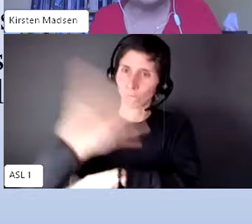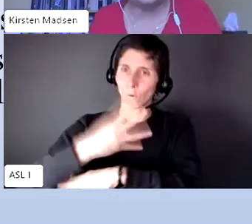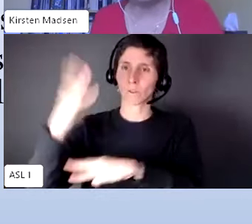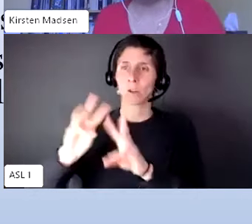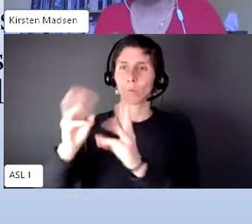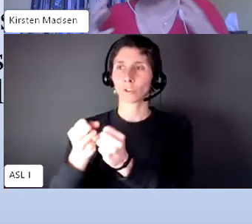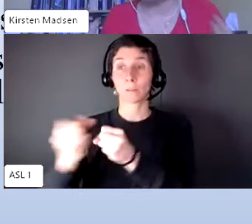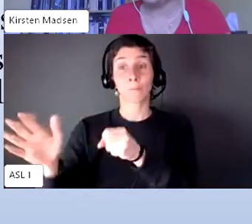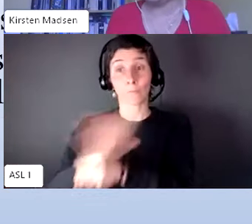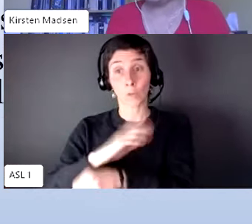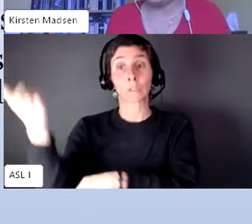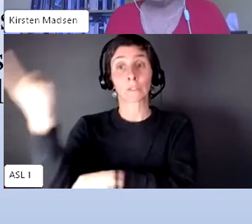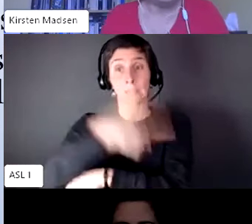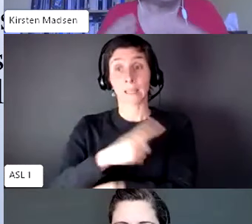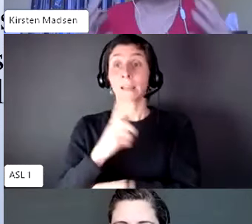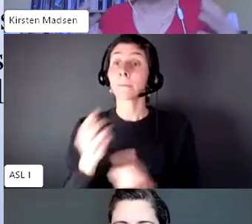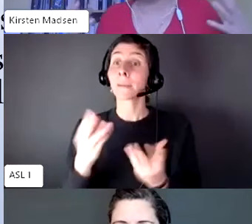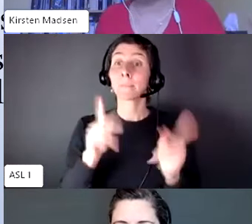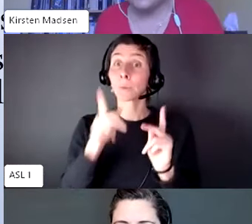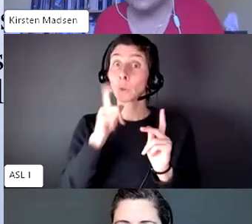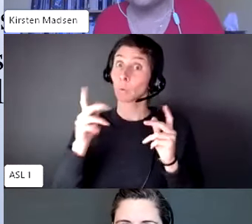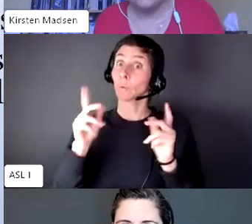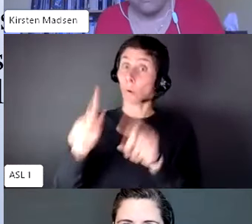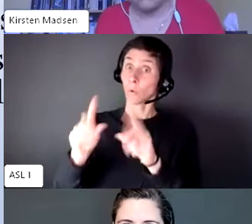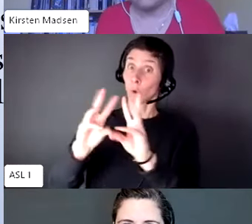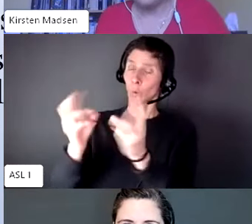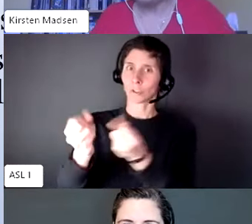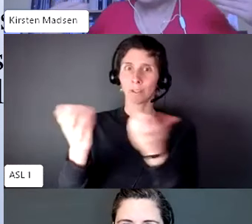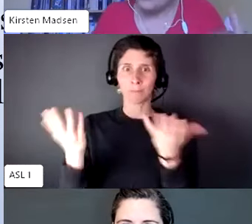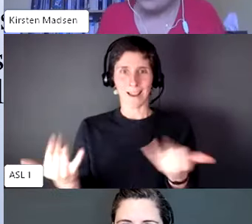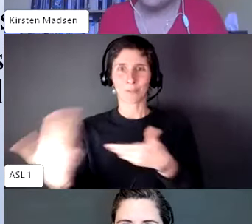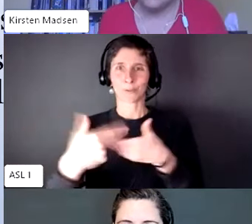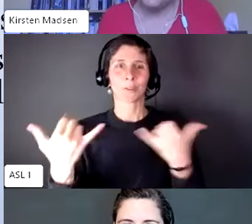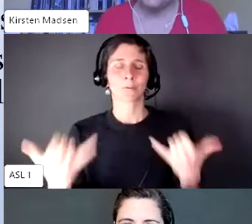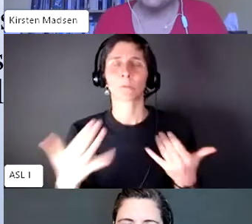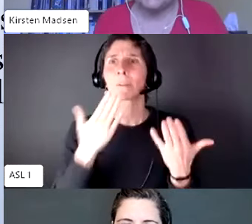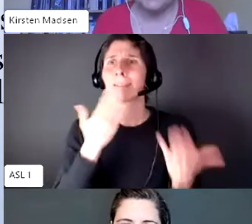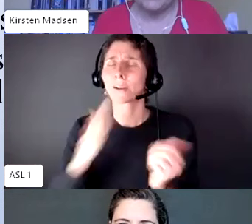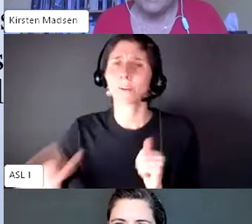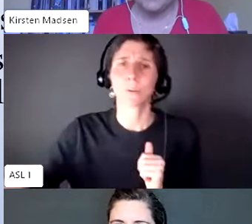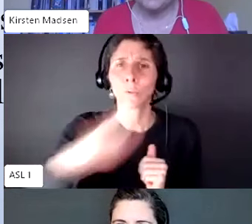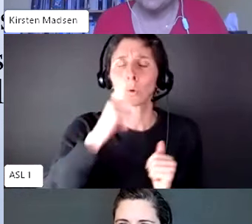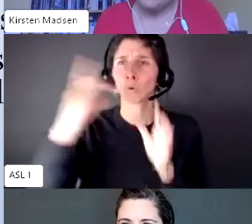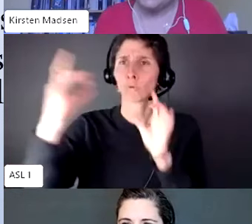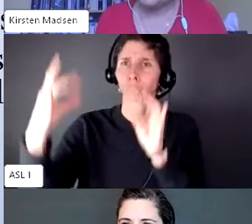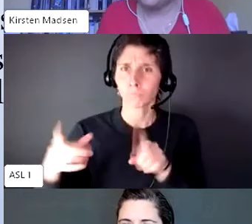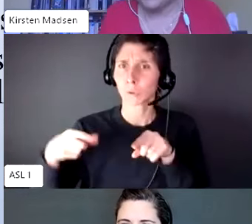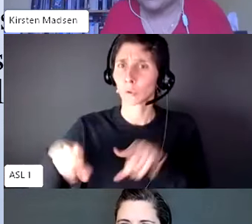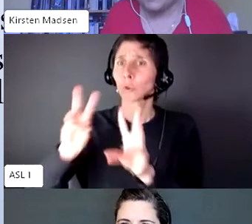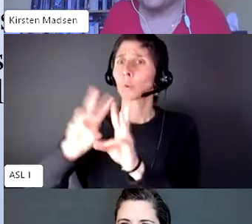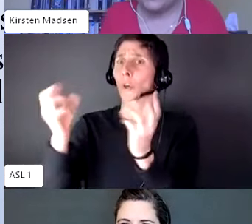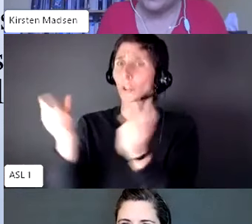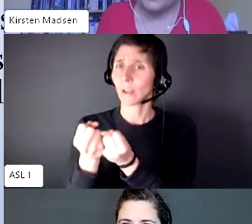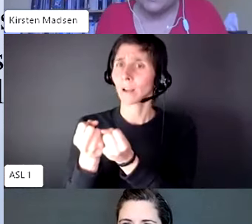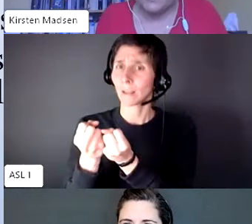attended those workshops are here today, and I want to thank you all for all the contributions that you made, because we went